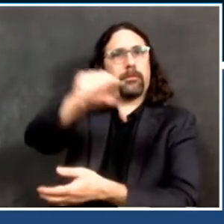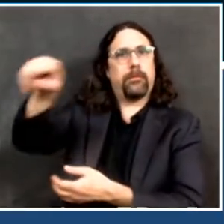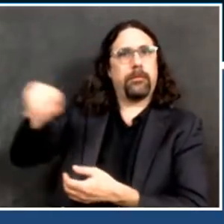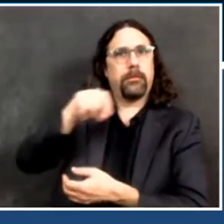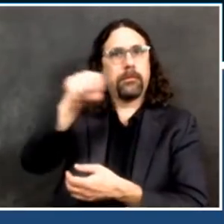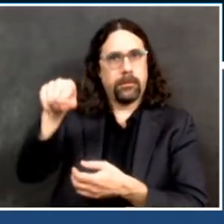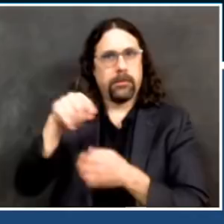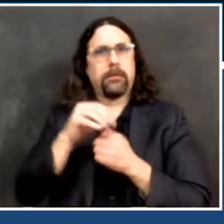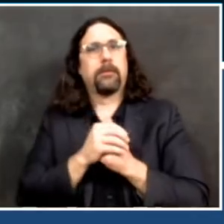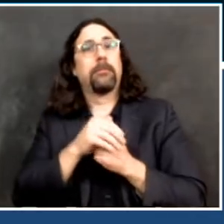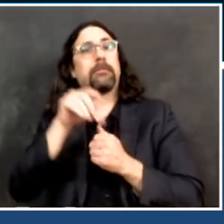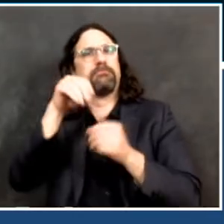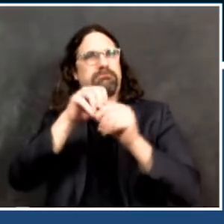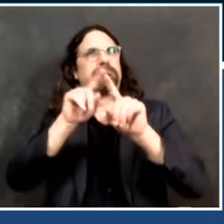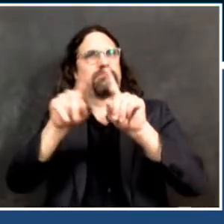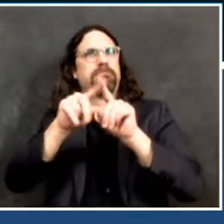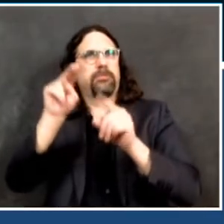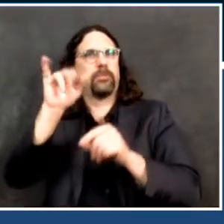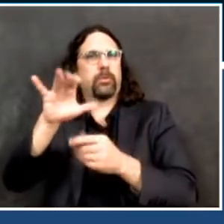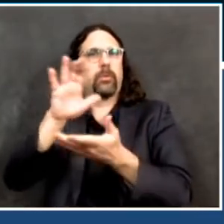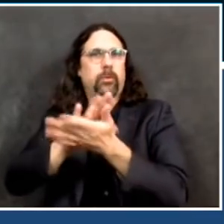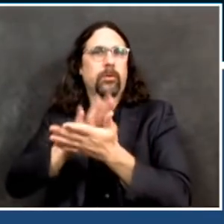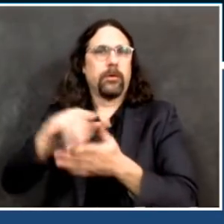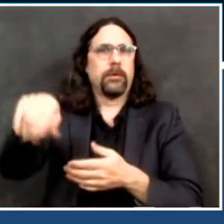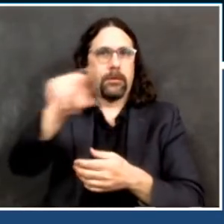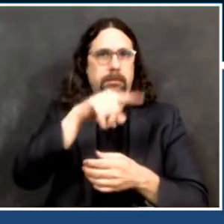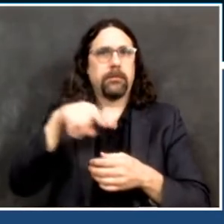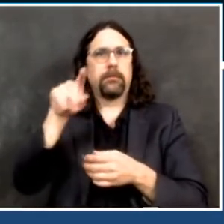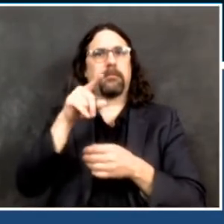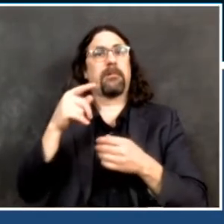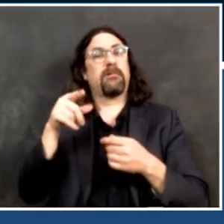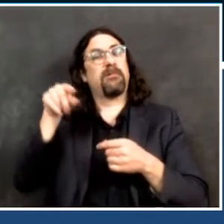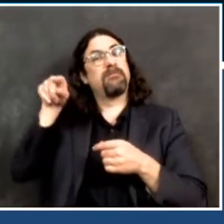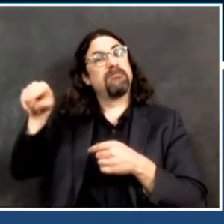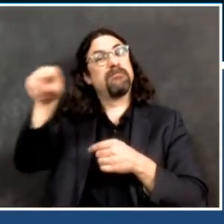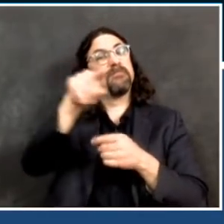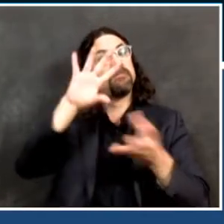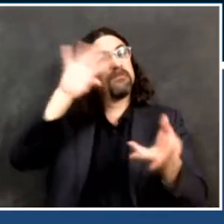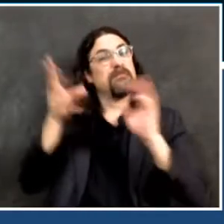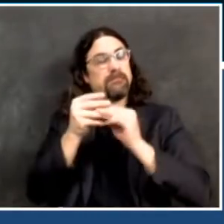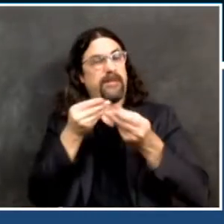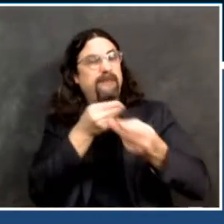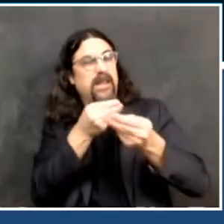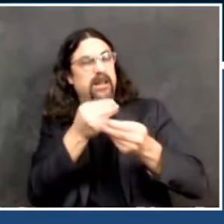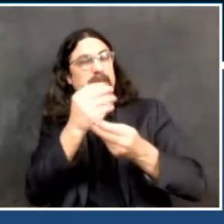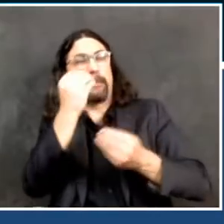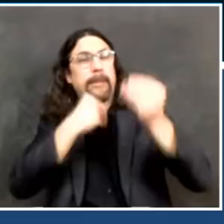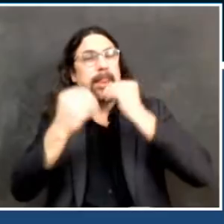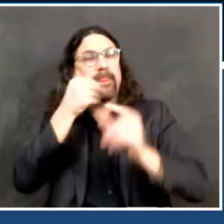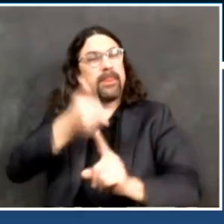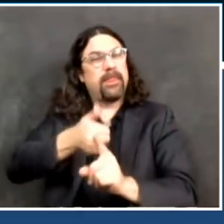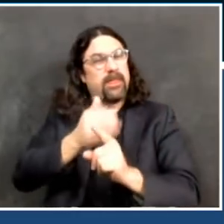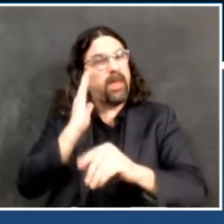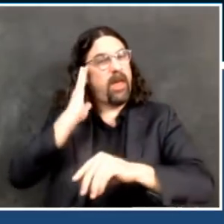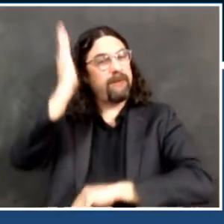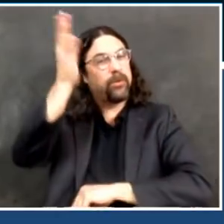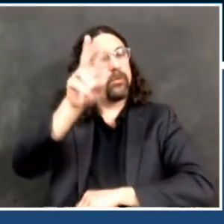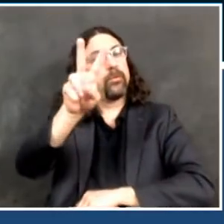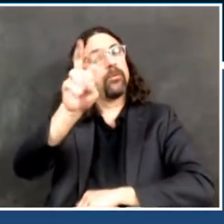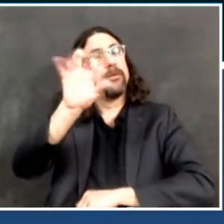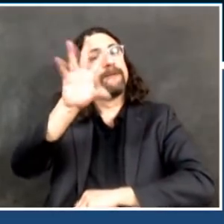you for the folks at DOE who have stood this up. They've been amazing. But this is serving all New Yorkers,